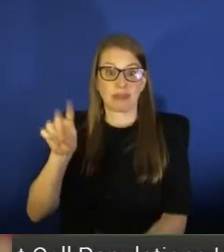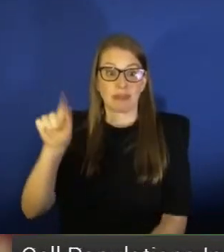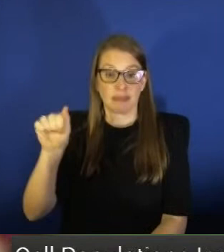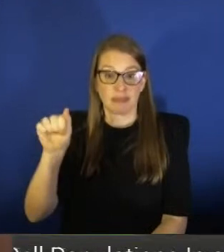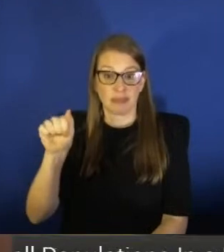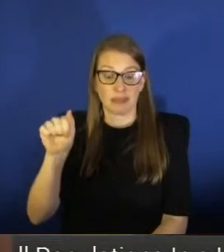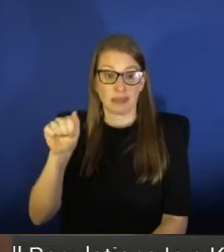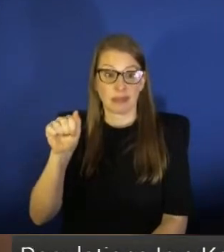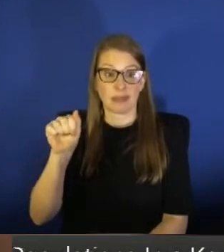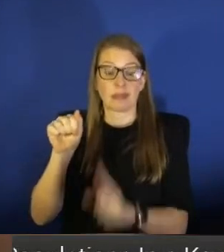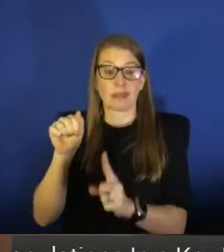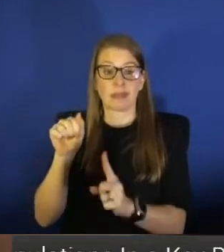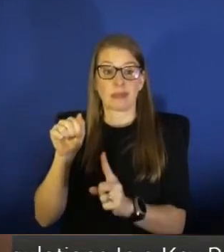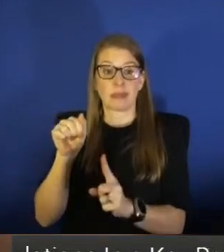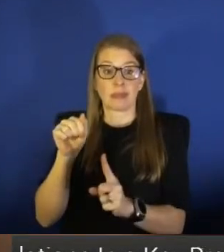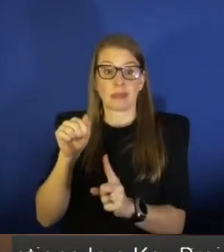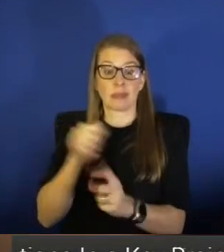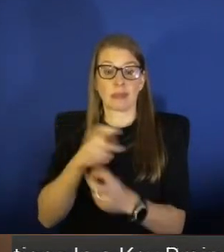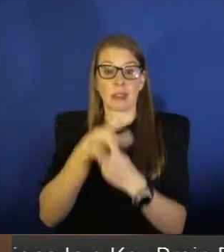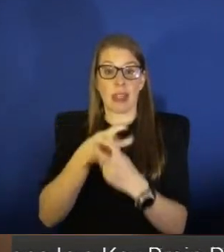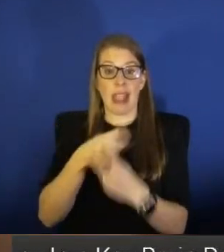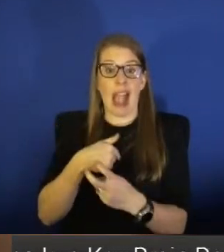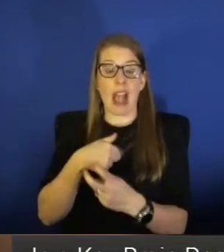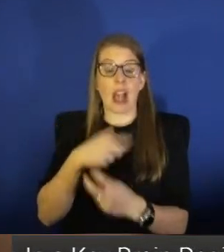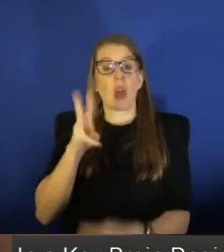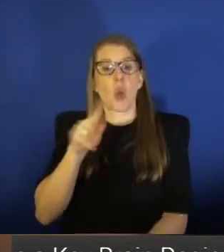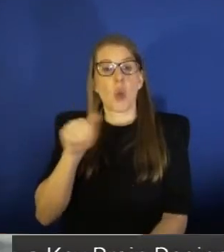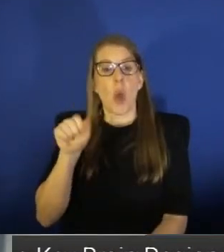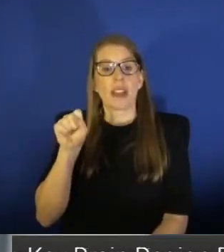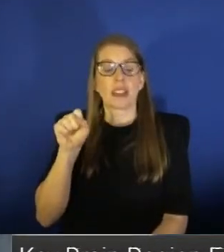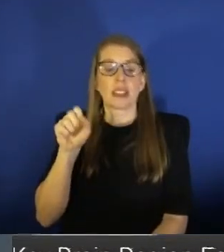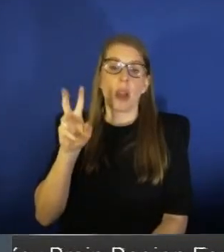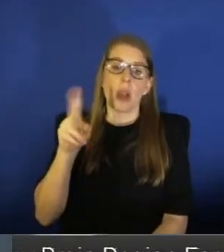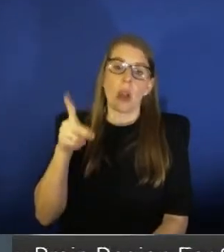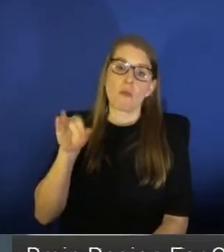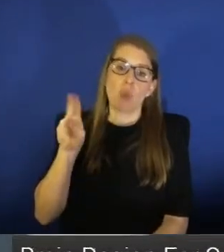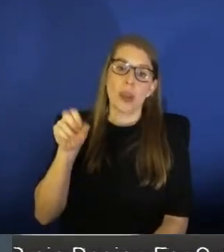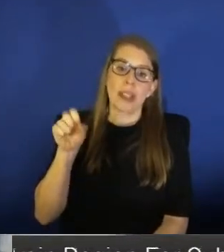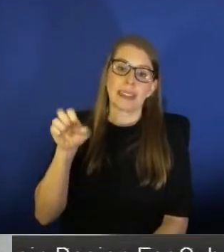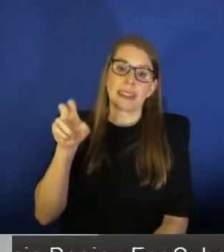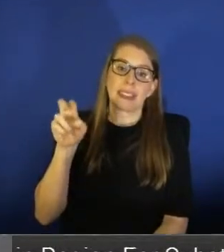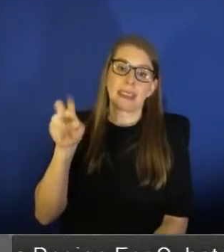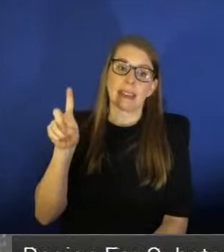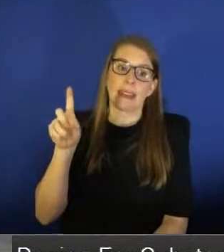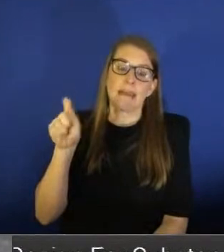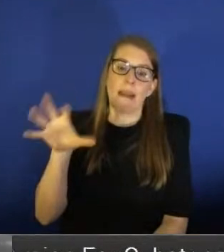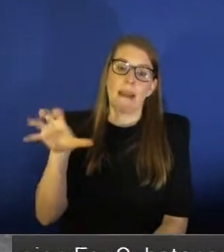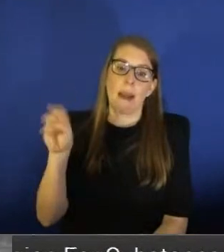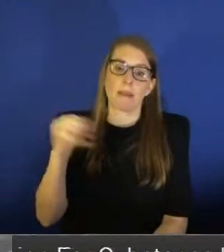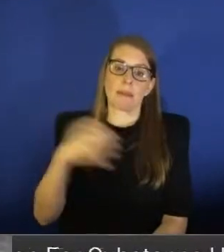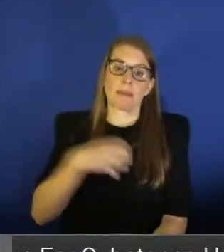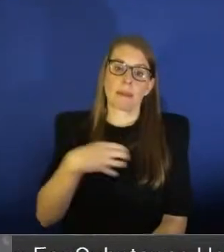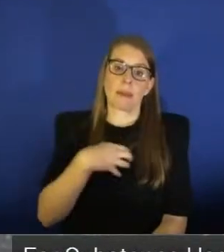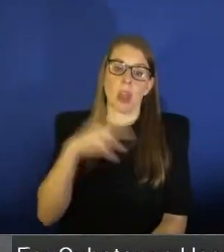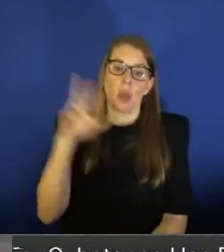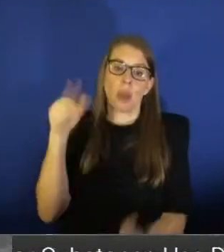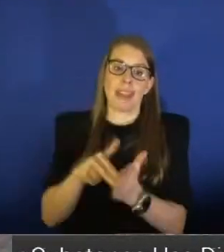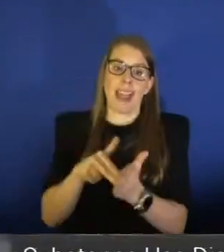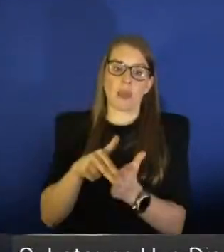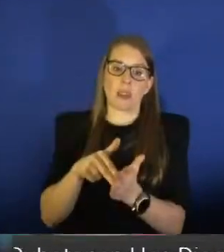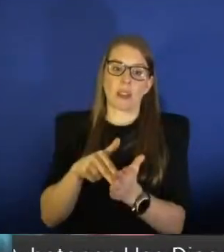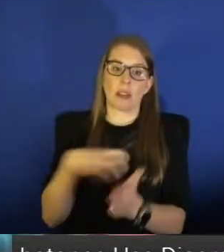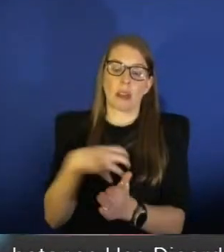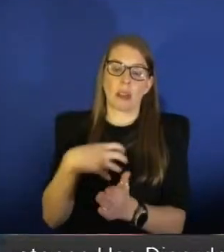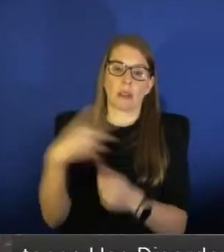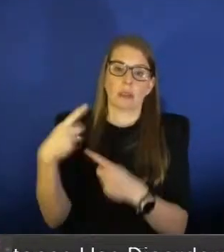website iwaspoisoned.com, more than 3,000 complaints about the cereal have come in since last December. More than